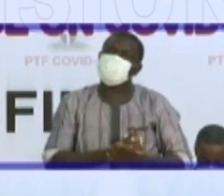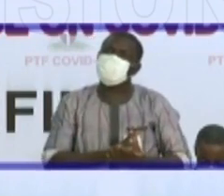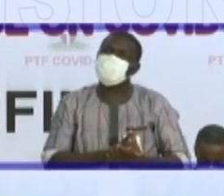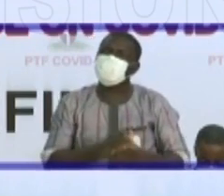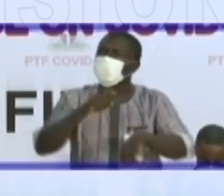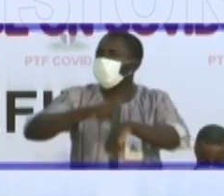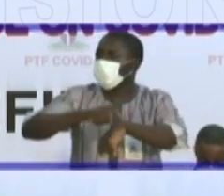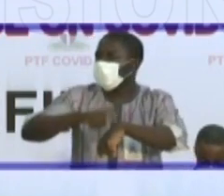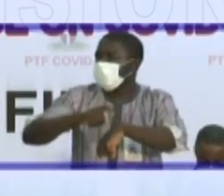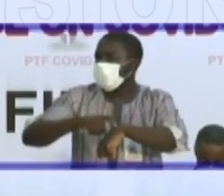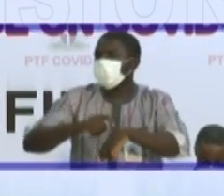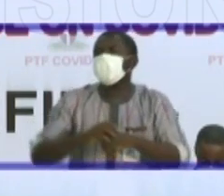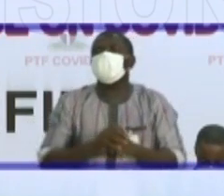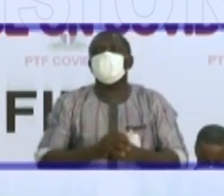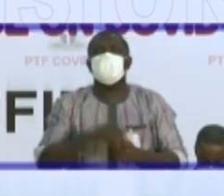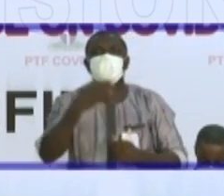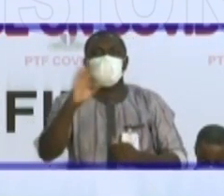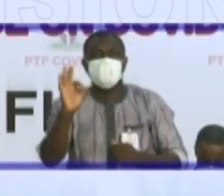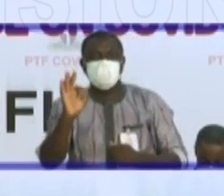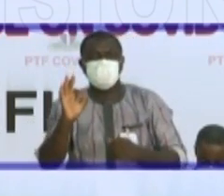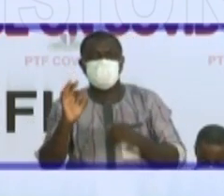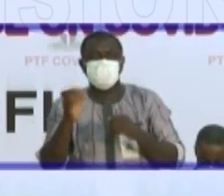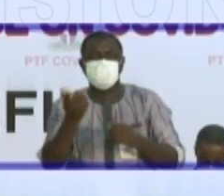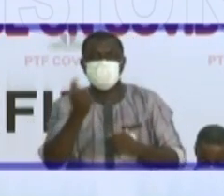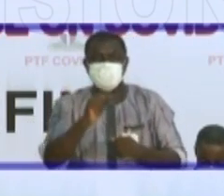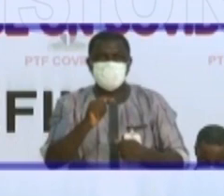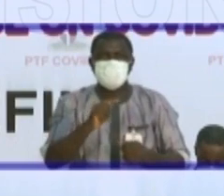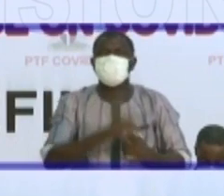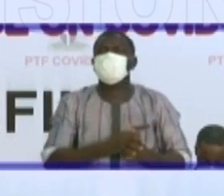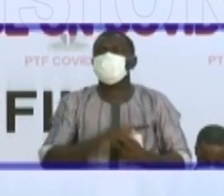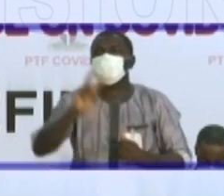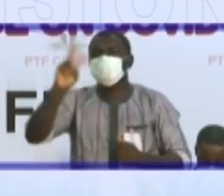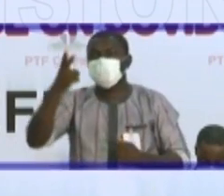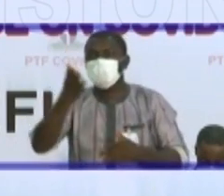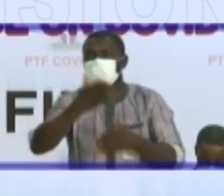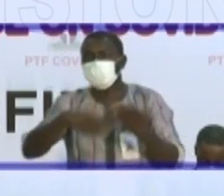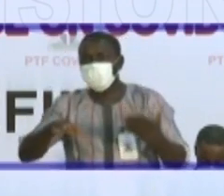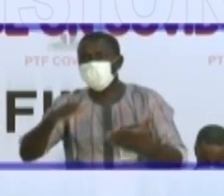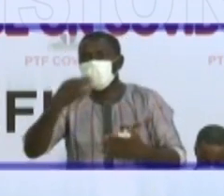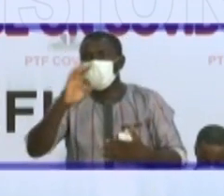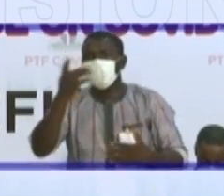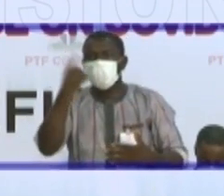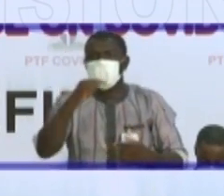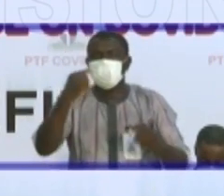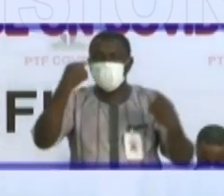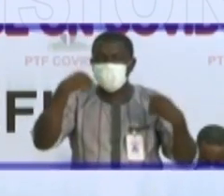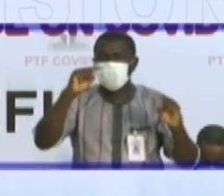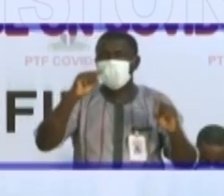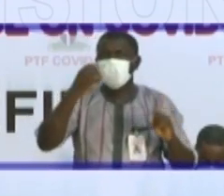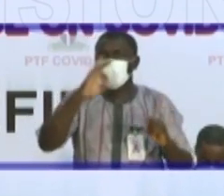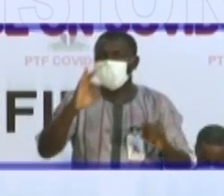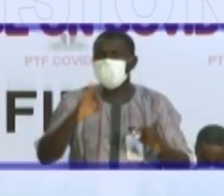the time of the second segment of the declaration